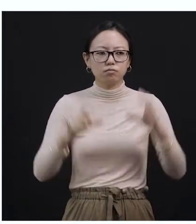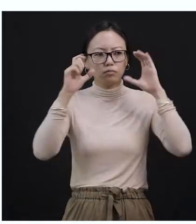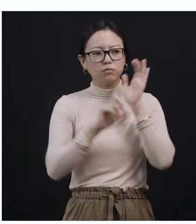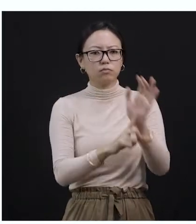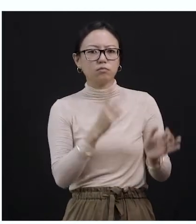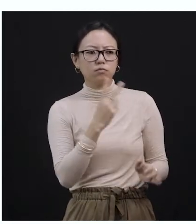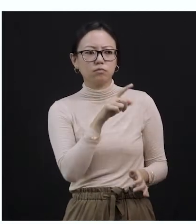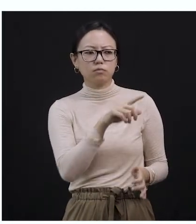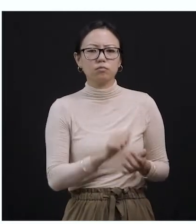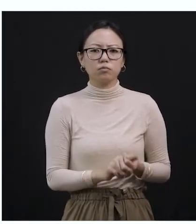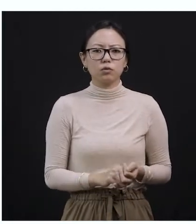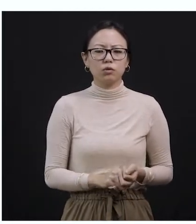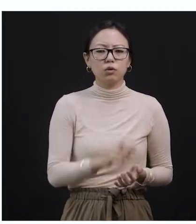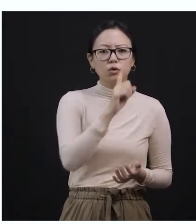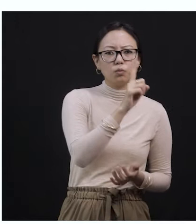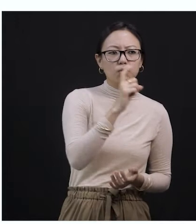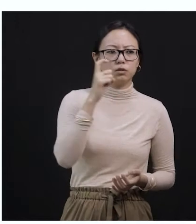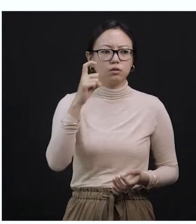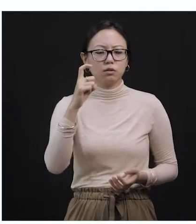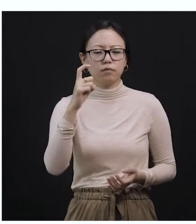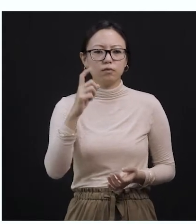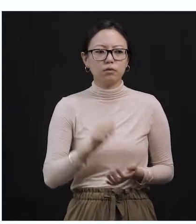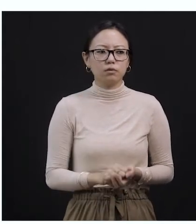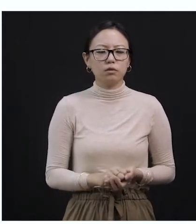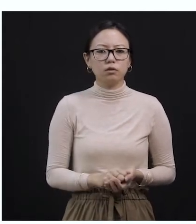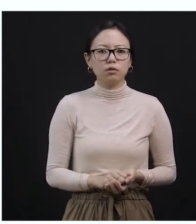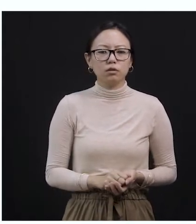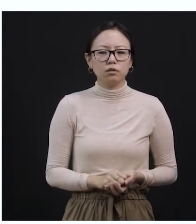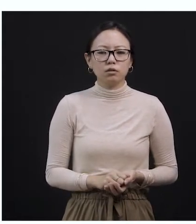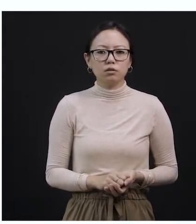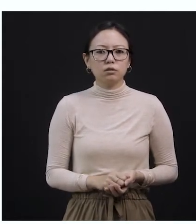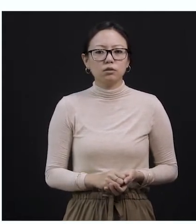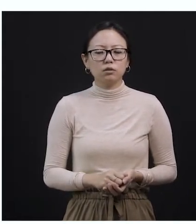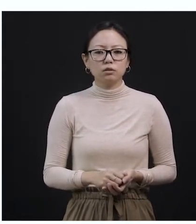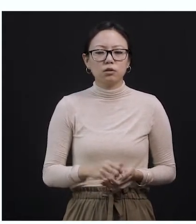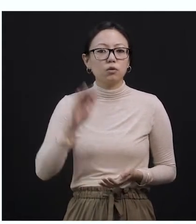This 1 7, it is read as 17.